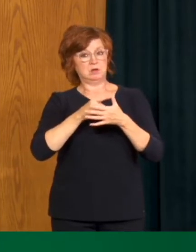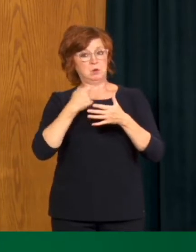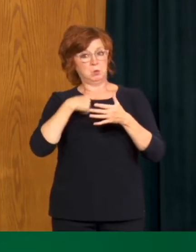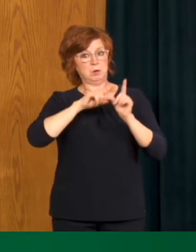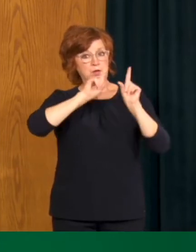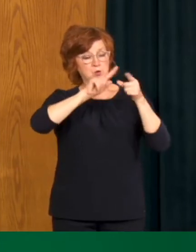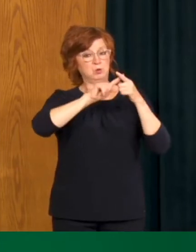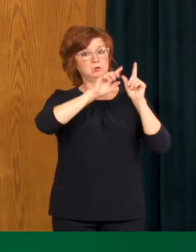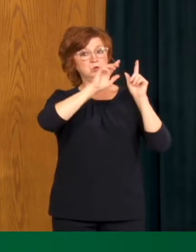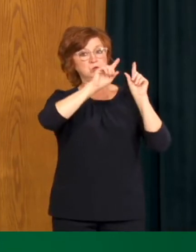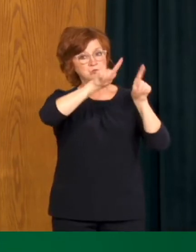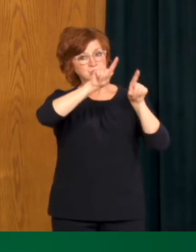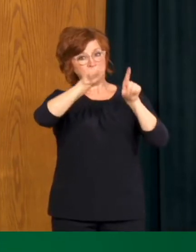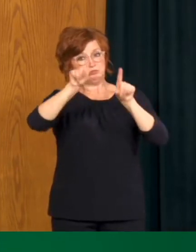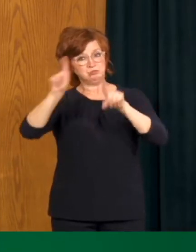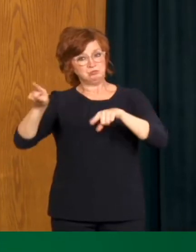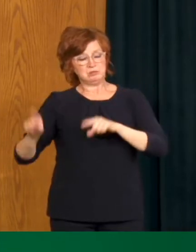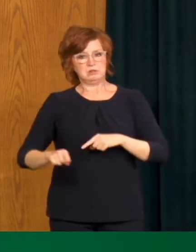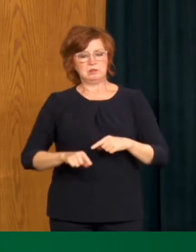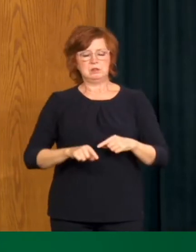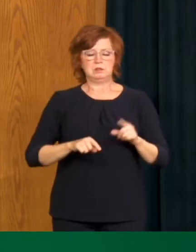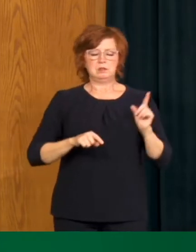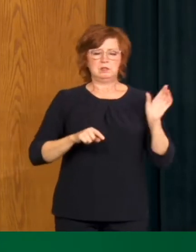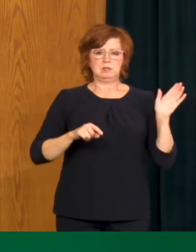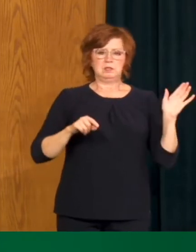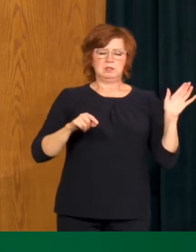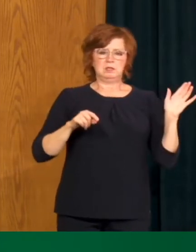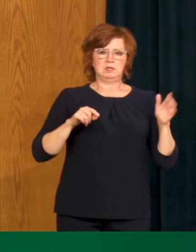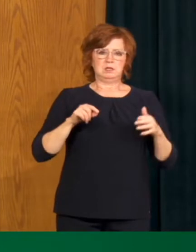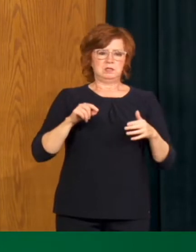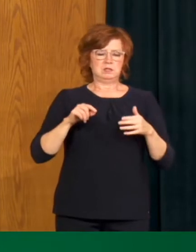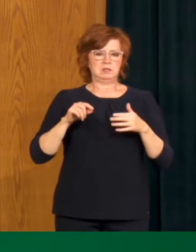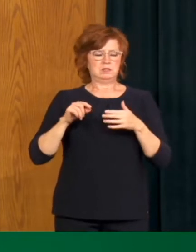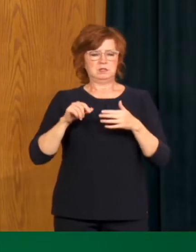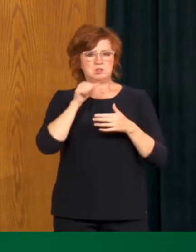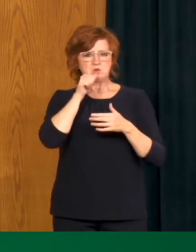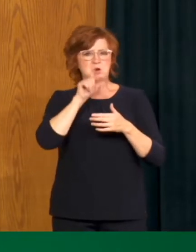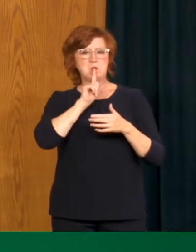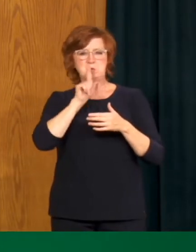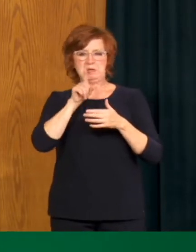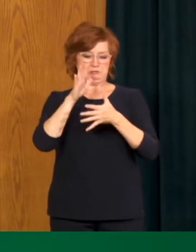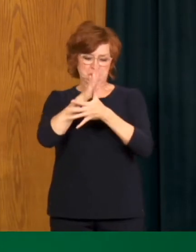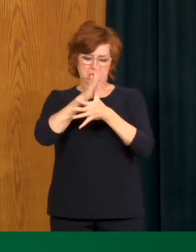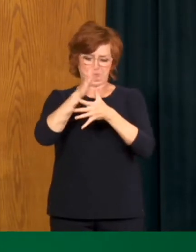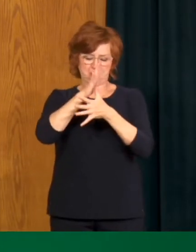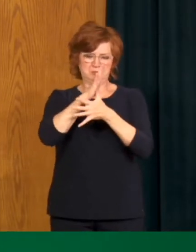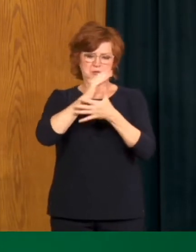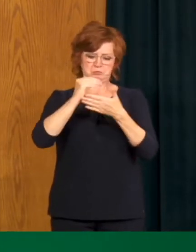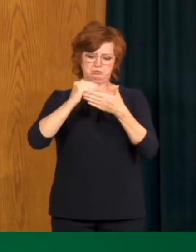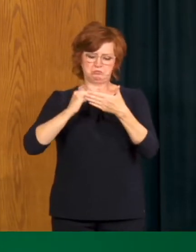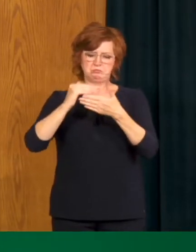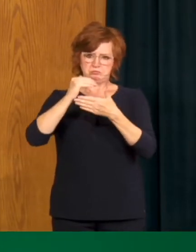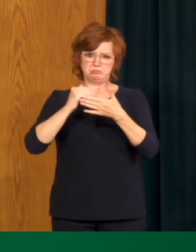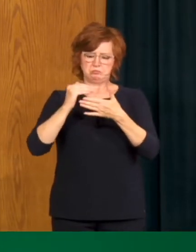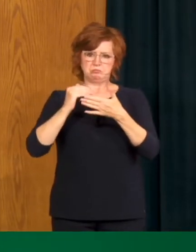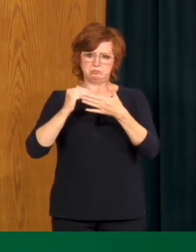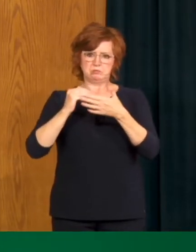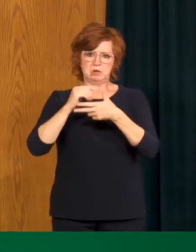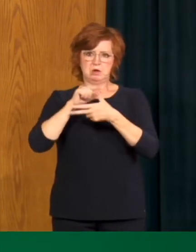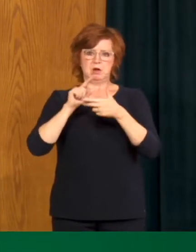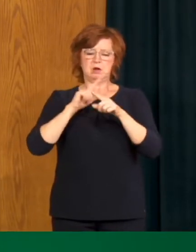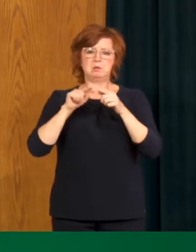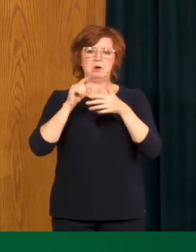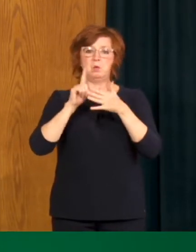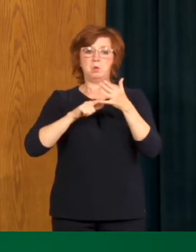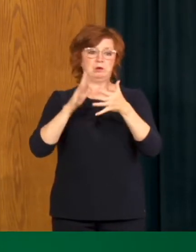the leadership that was shown in the Northwest, similar to what we're seeing now in the Southwest and West Central, has gone a long way to helping support,